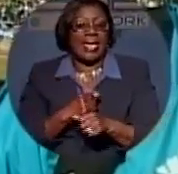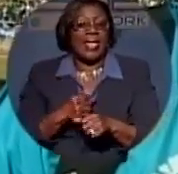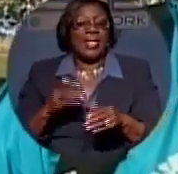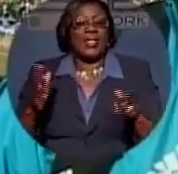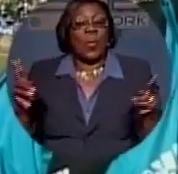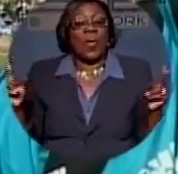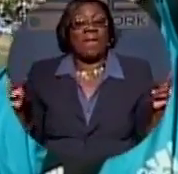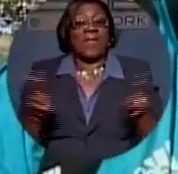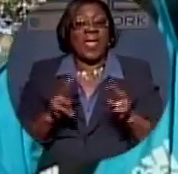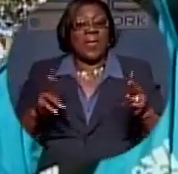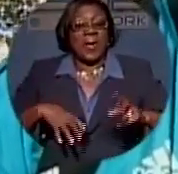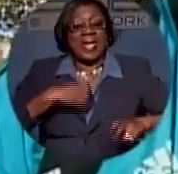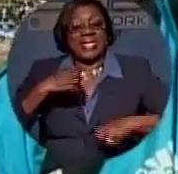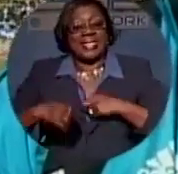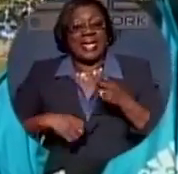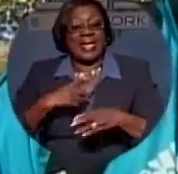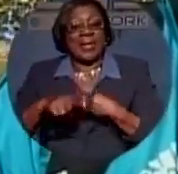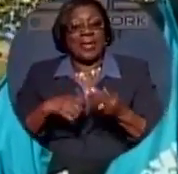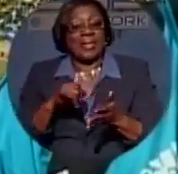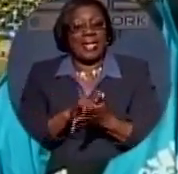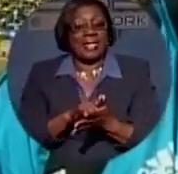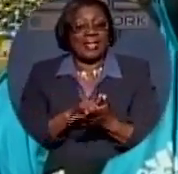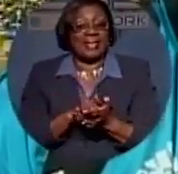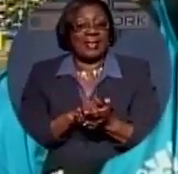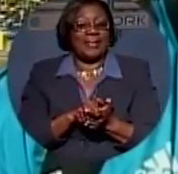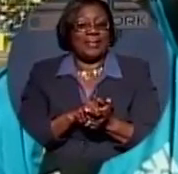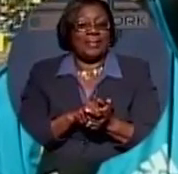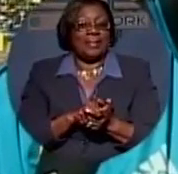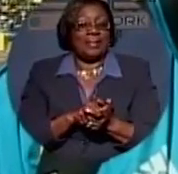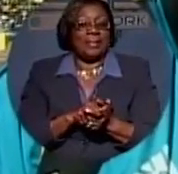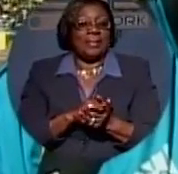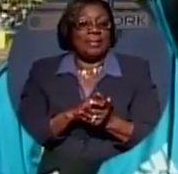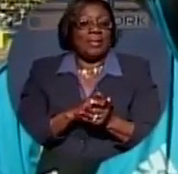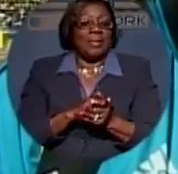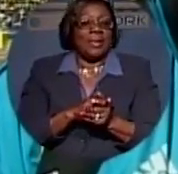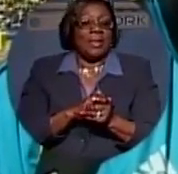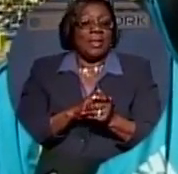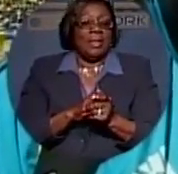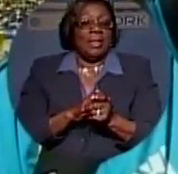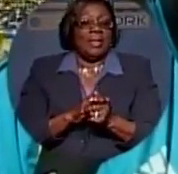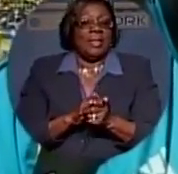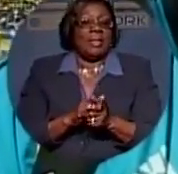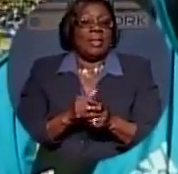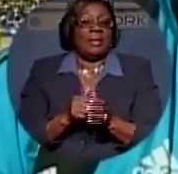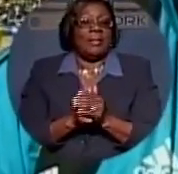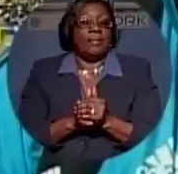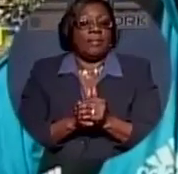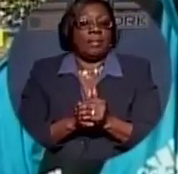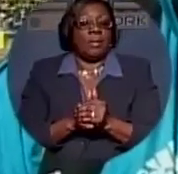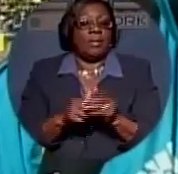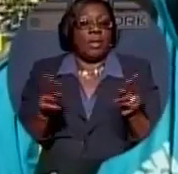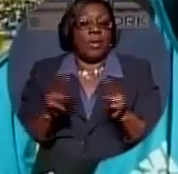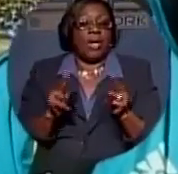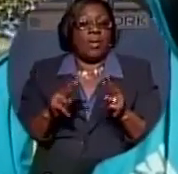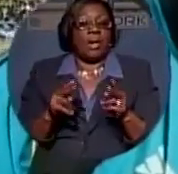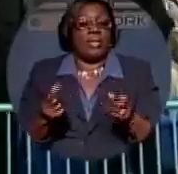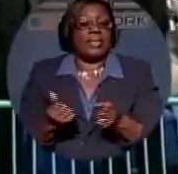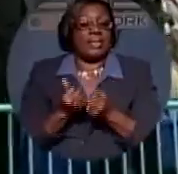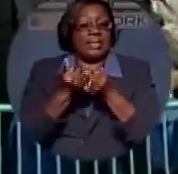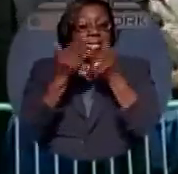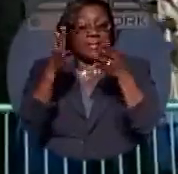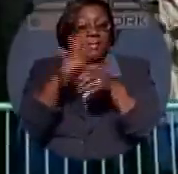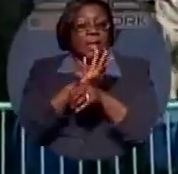about that. We had a contingent that went to the Congress. The minister was there with us. We made our presentation, and we were very, very successful.